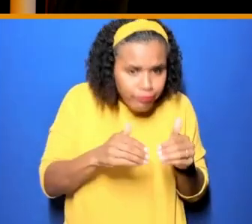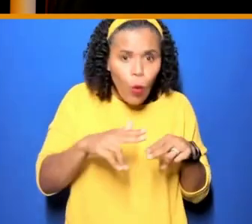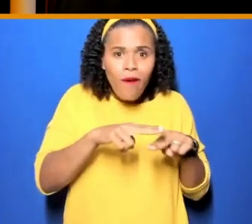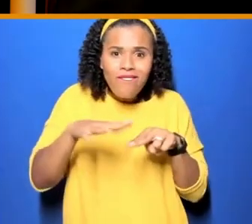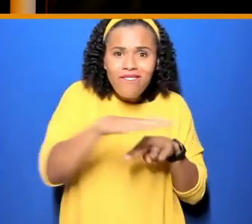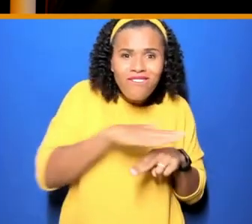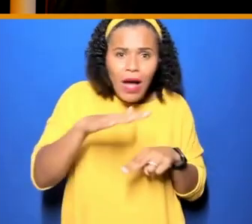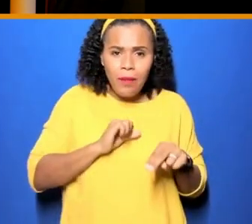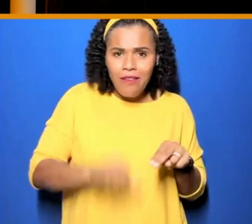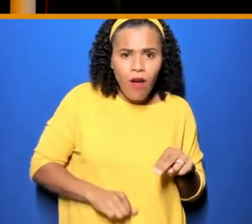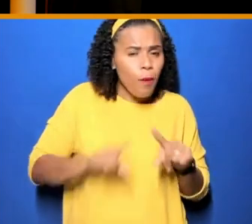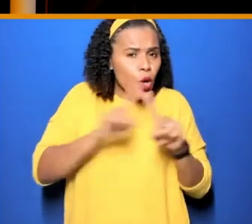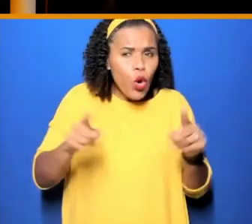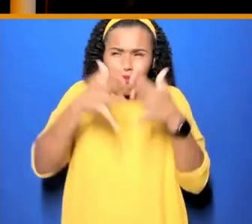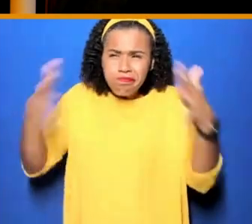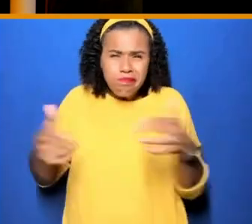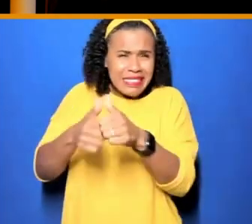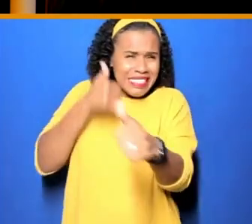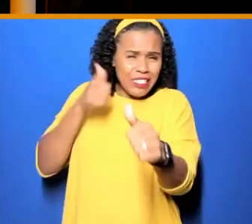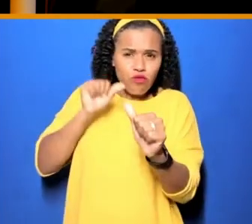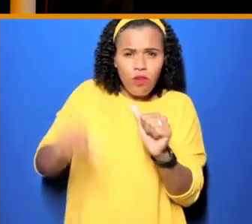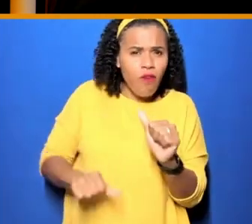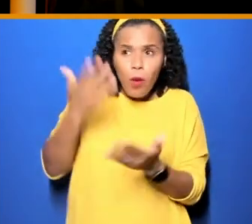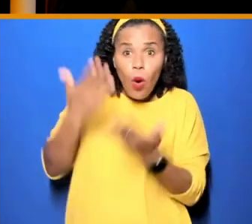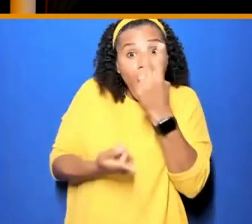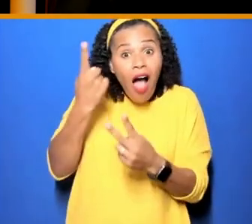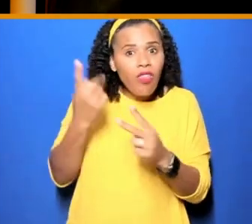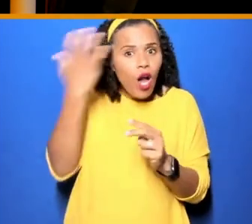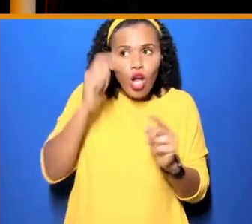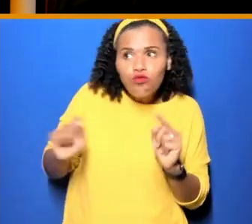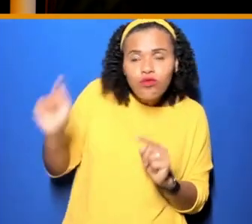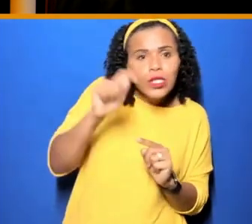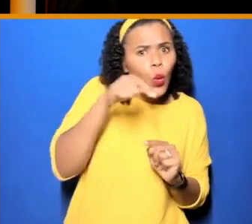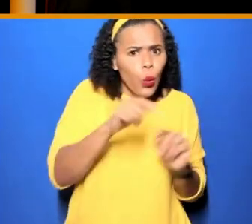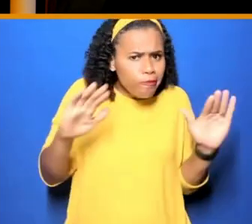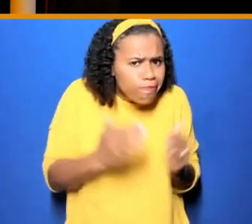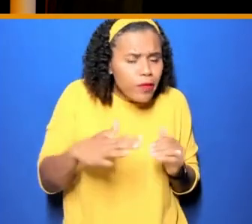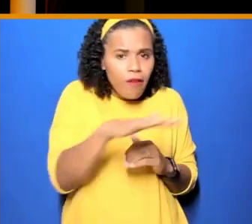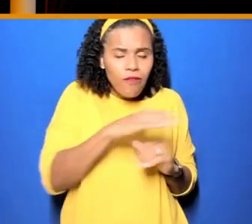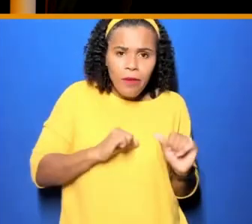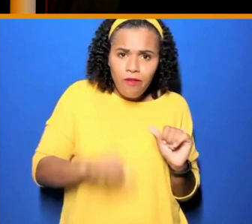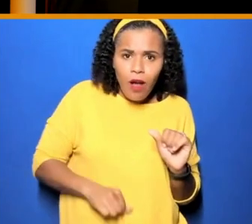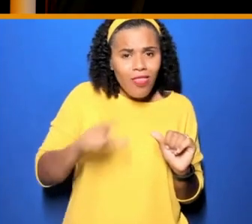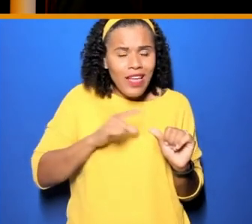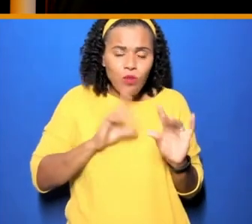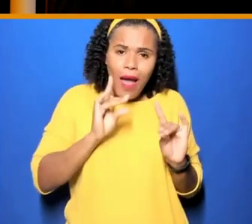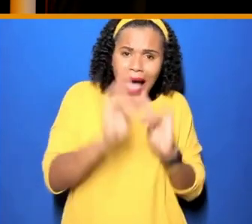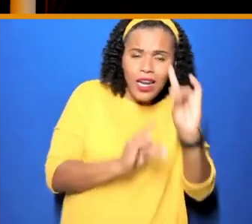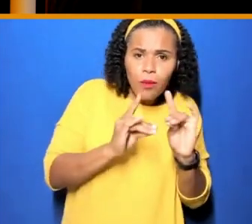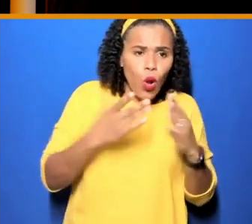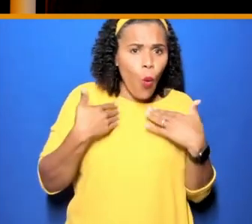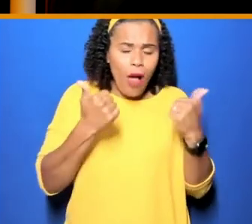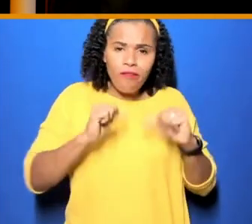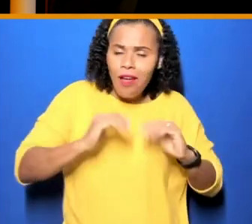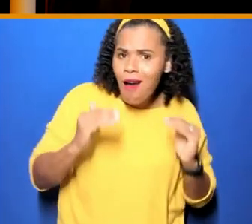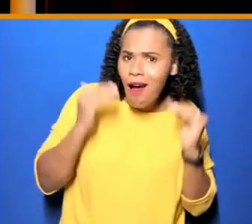or ranch-style farming in other countries. That's why animal welfare standards are high. That's why environmental standards are high. That's